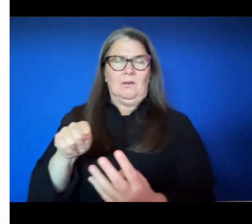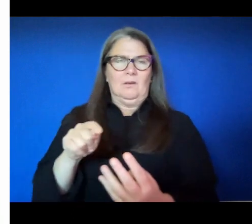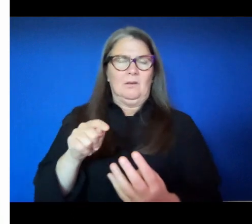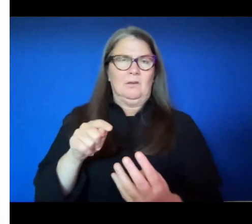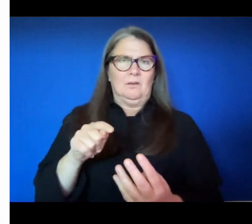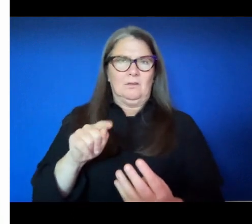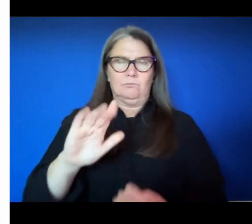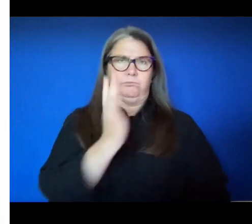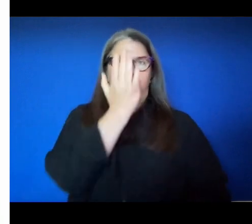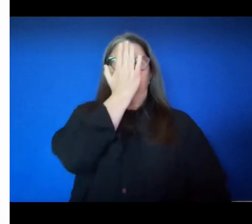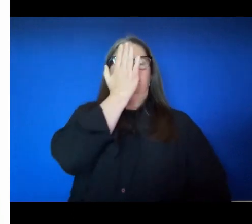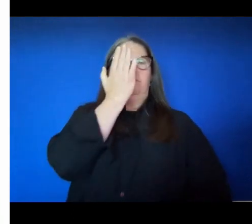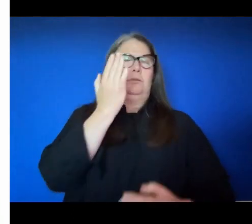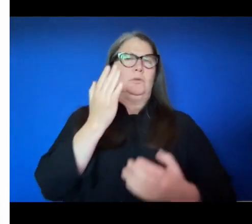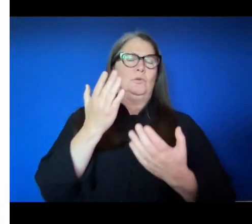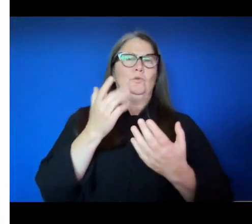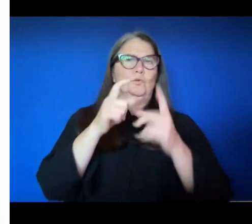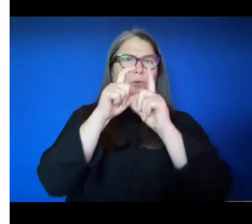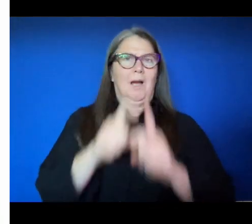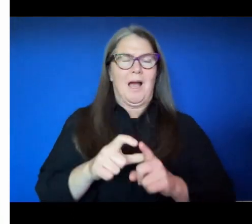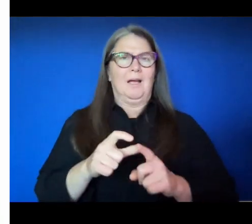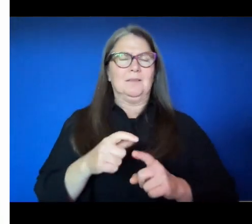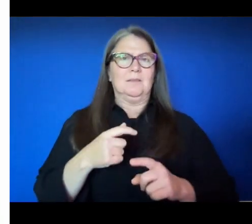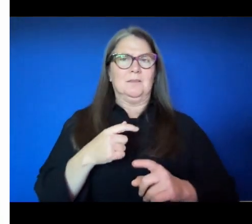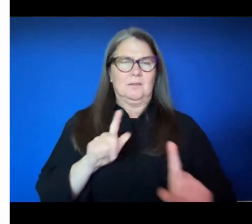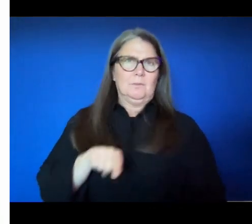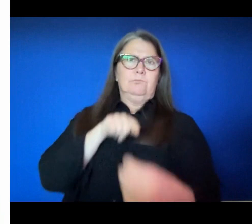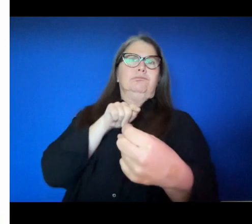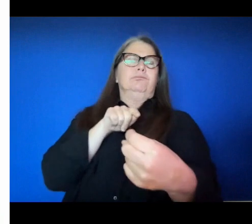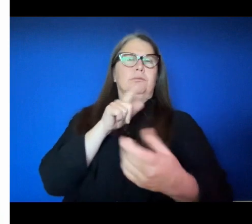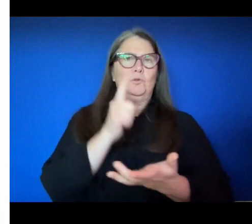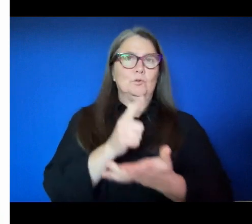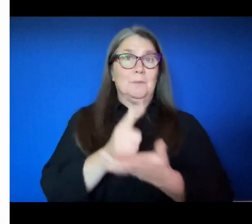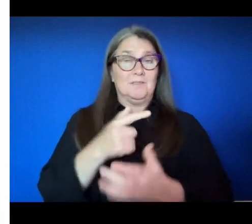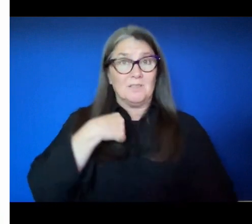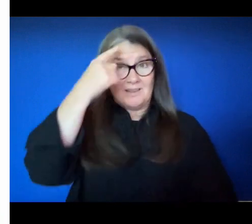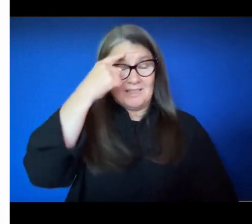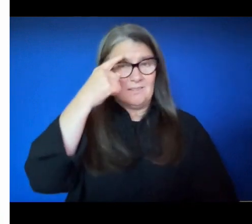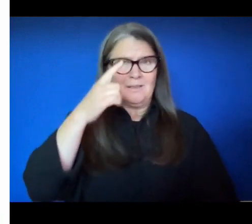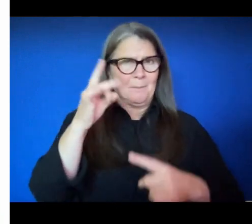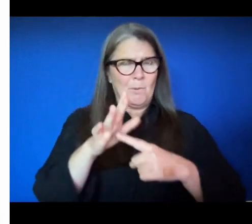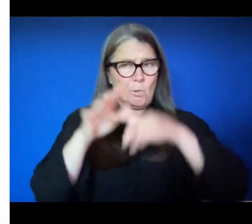really important actually to look at those challenges and feel that awkwardness and,